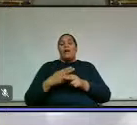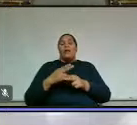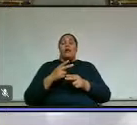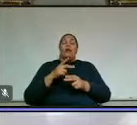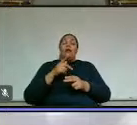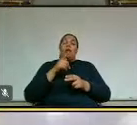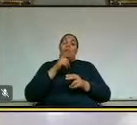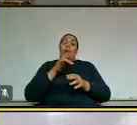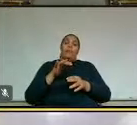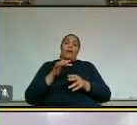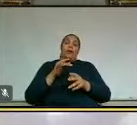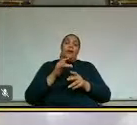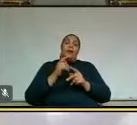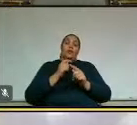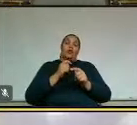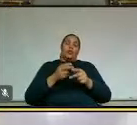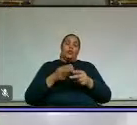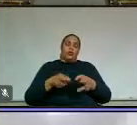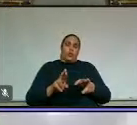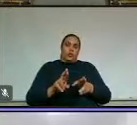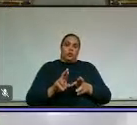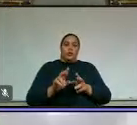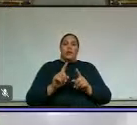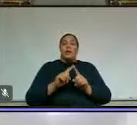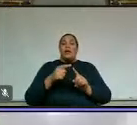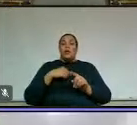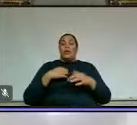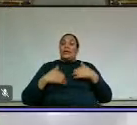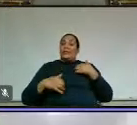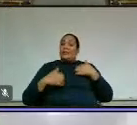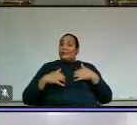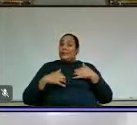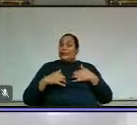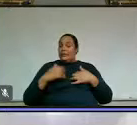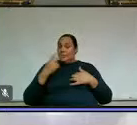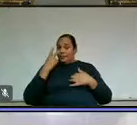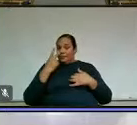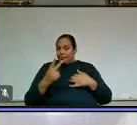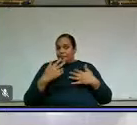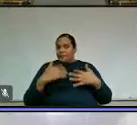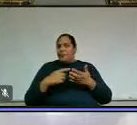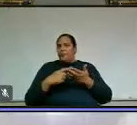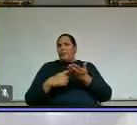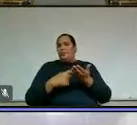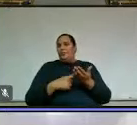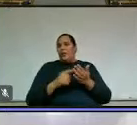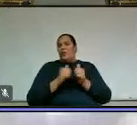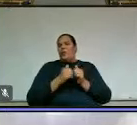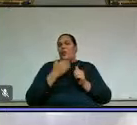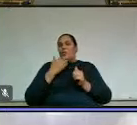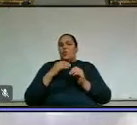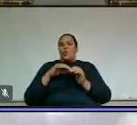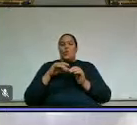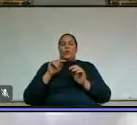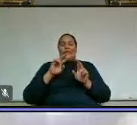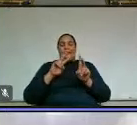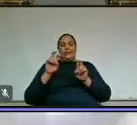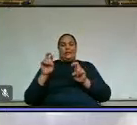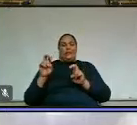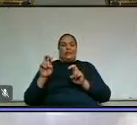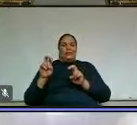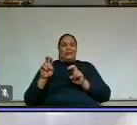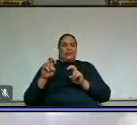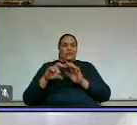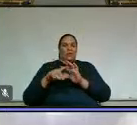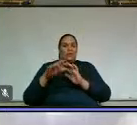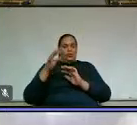transport roads. We eagerly look forward to meaningful discussions with the provincial government on these items